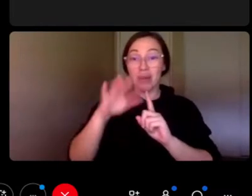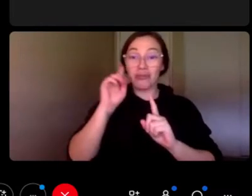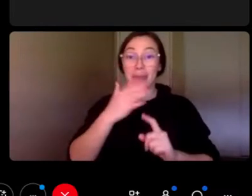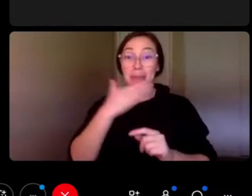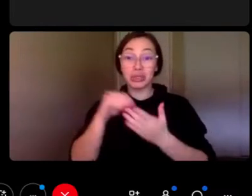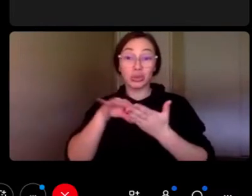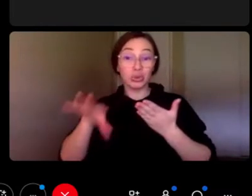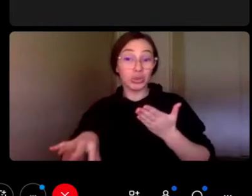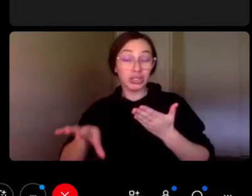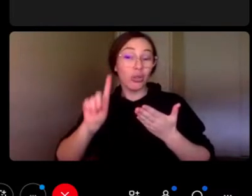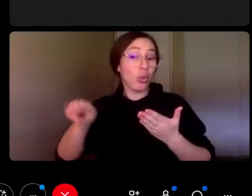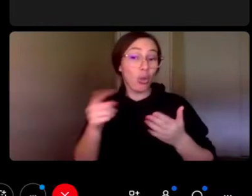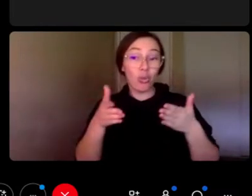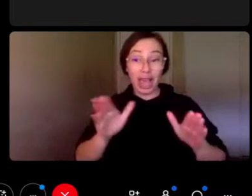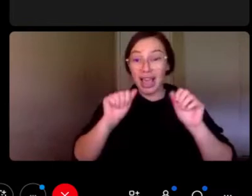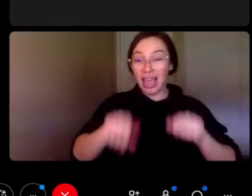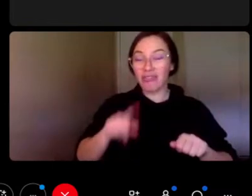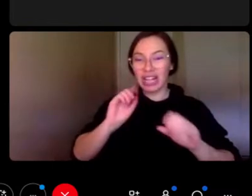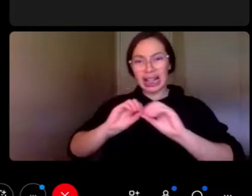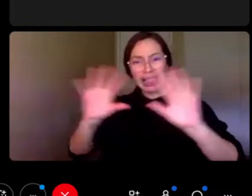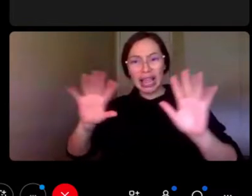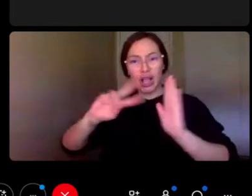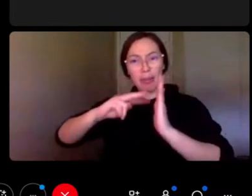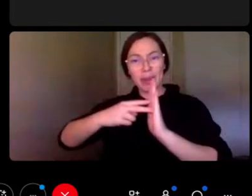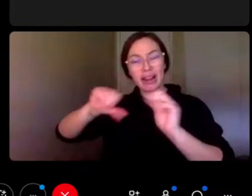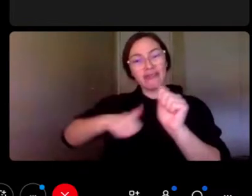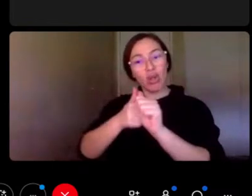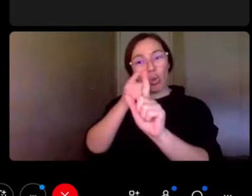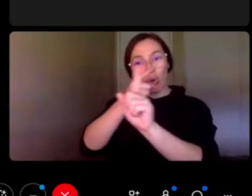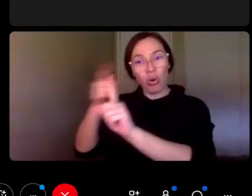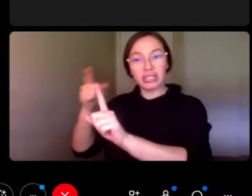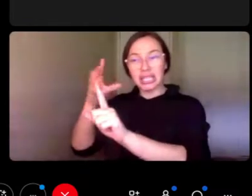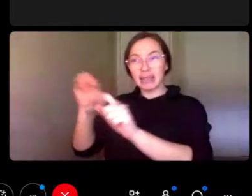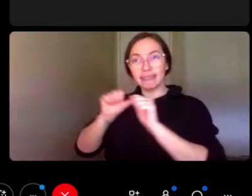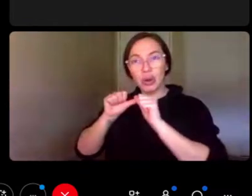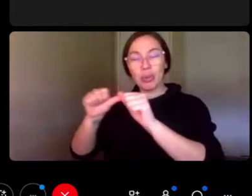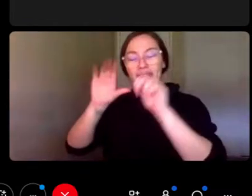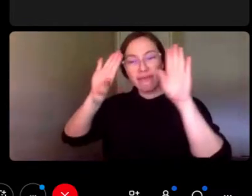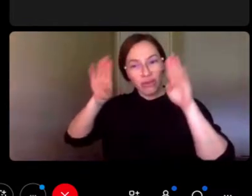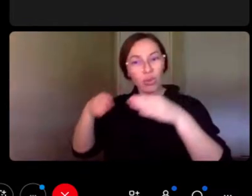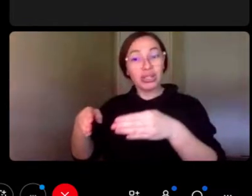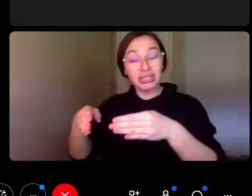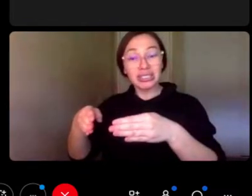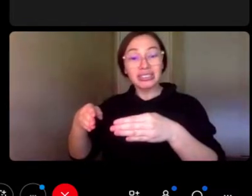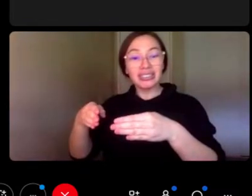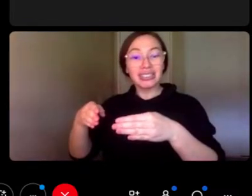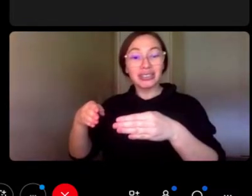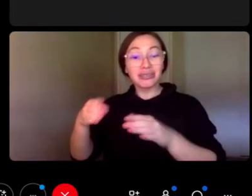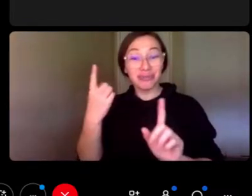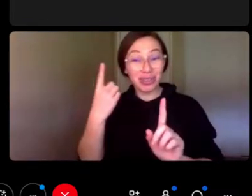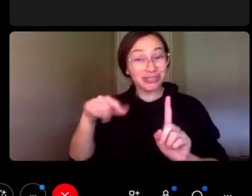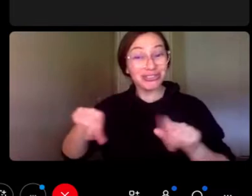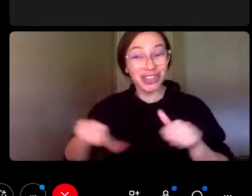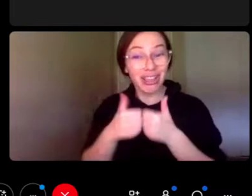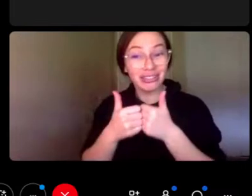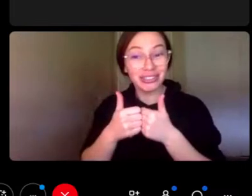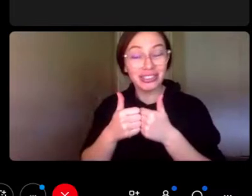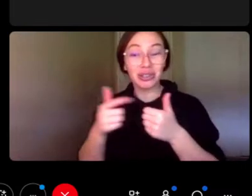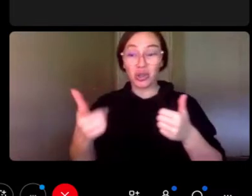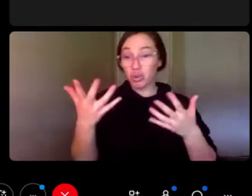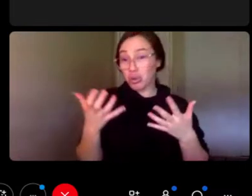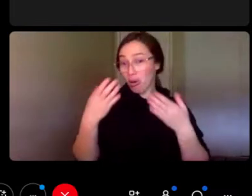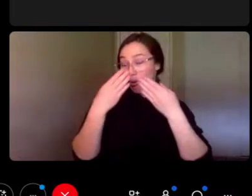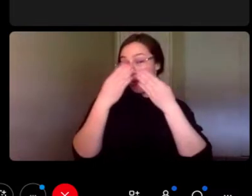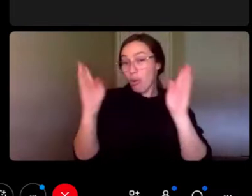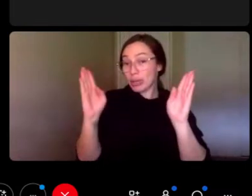having clear, meaningful goals and maintaining focus on those goals. Here's the challenge. You want to remain open